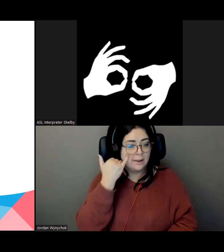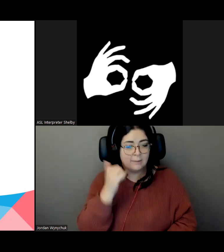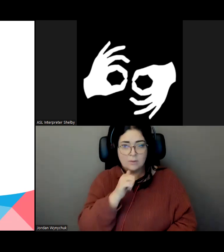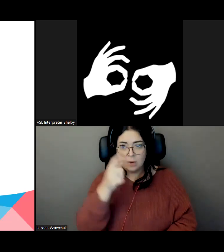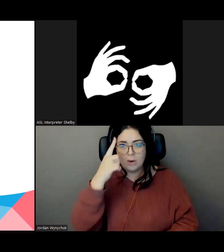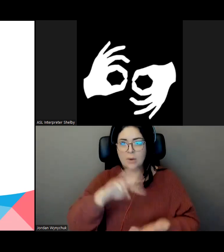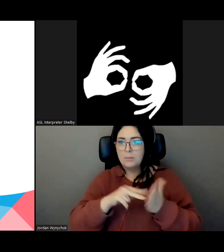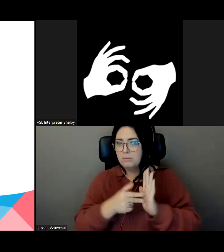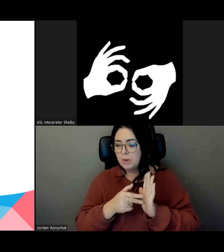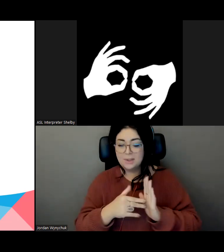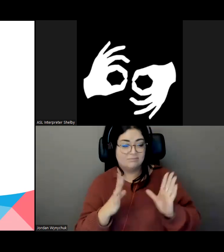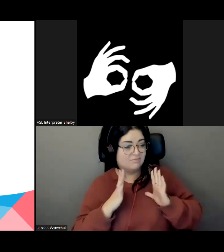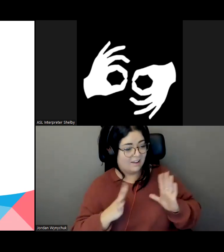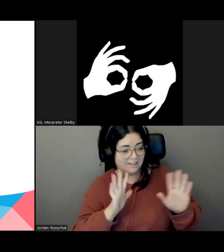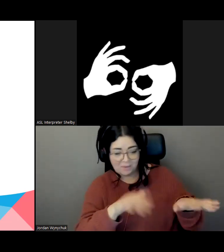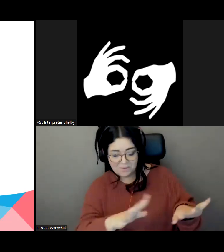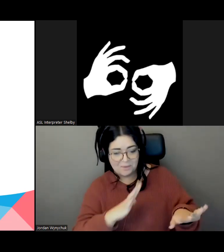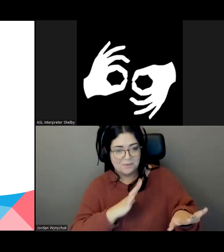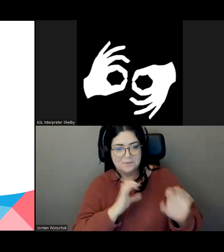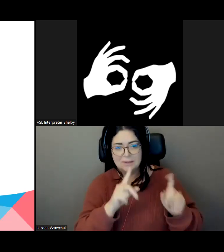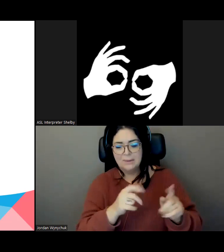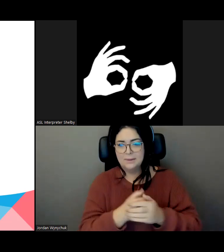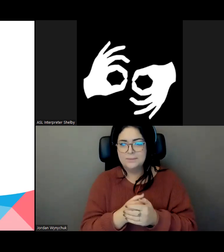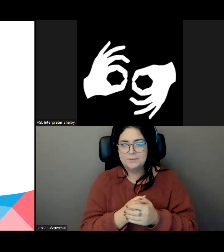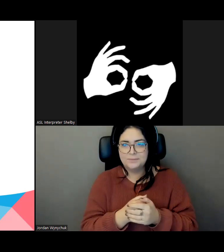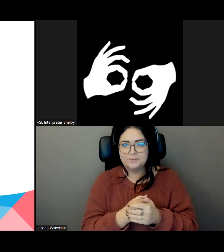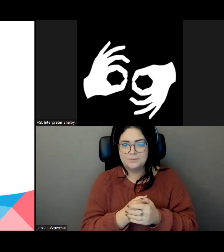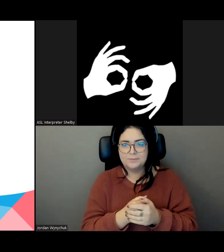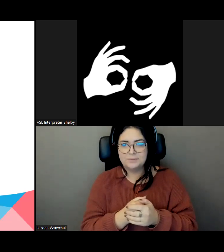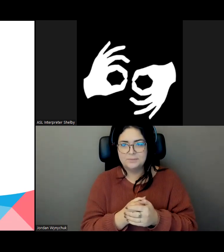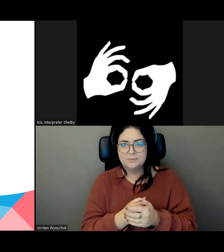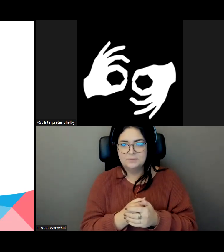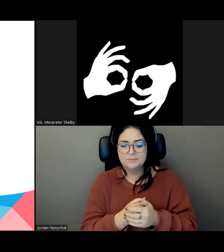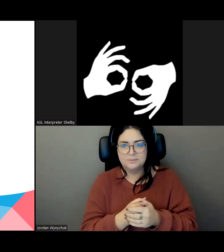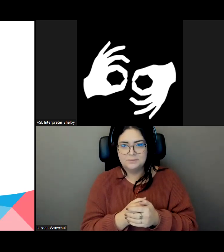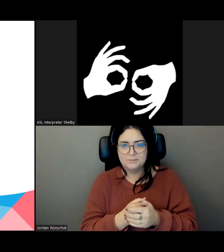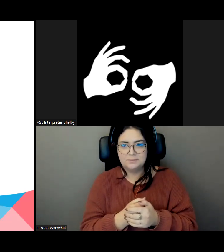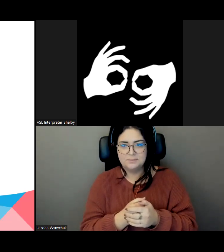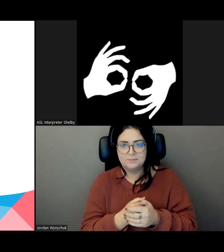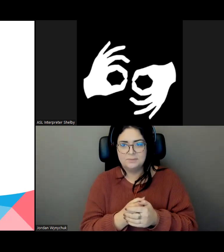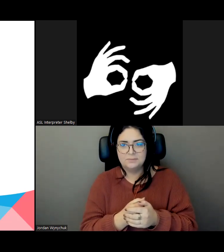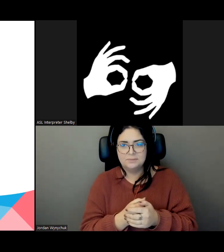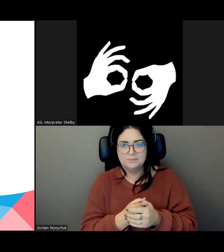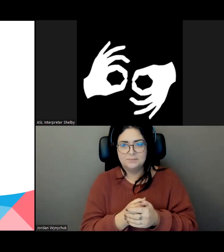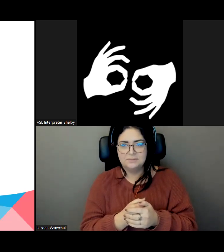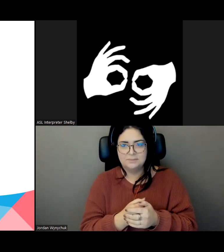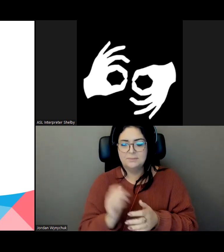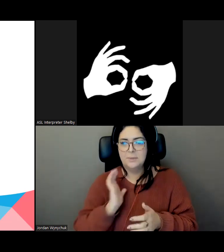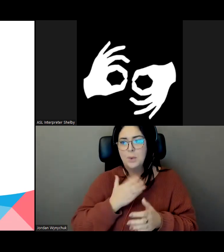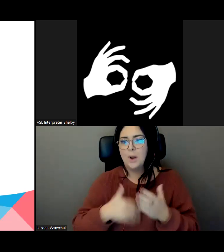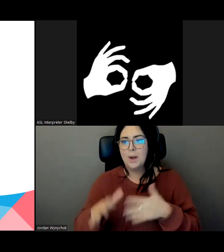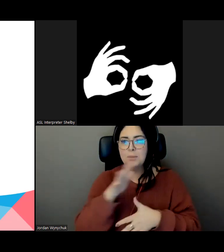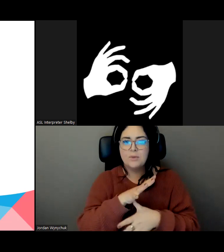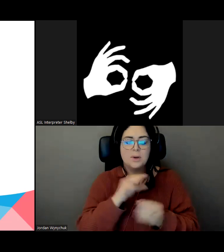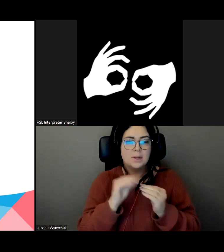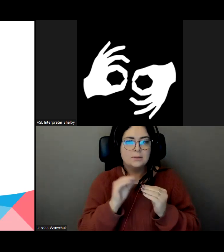are very forgiving. On the bucket list in terms of like priorities, we care about equal access